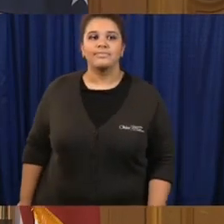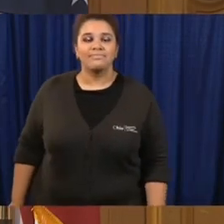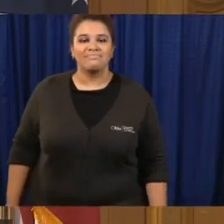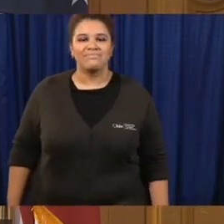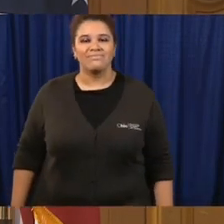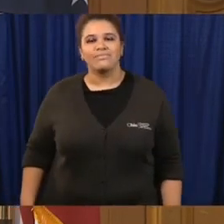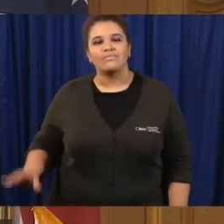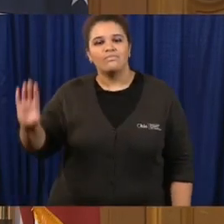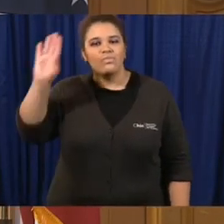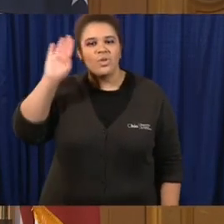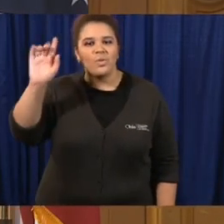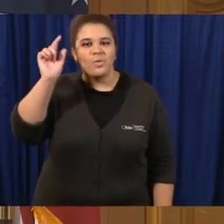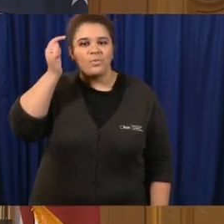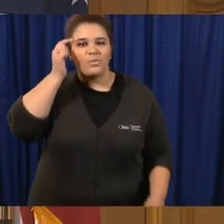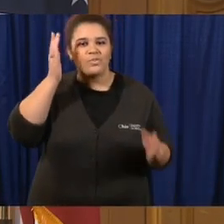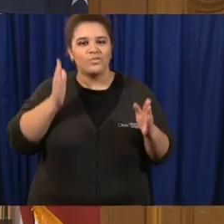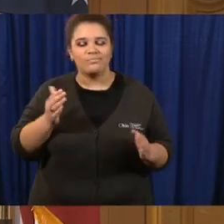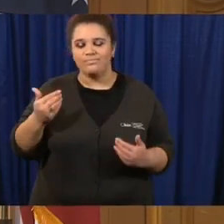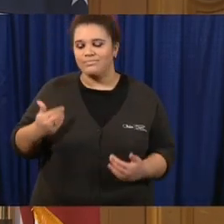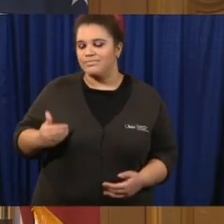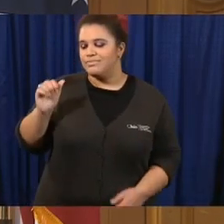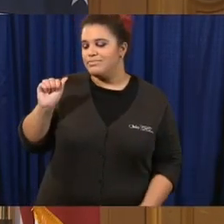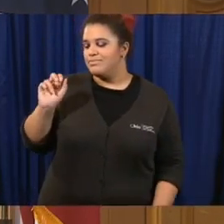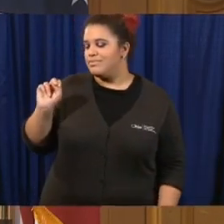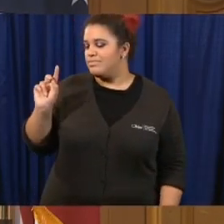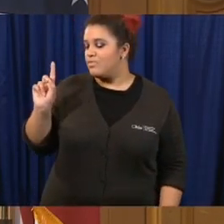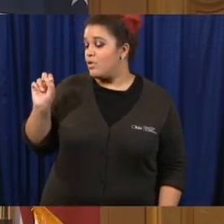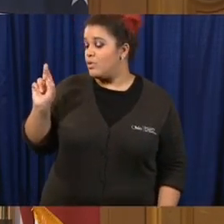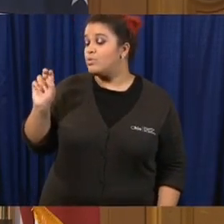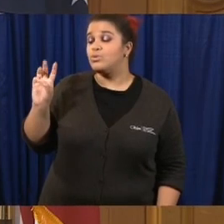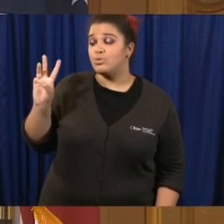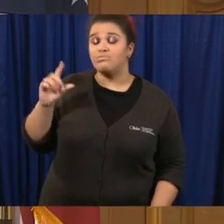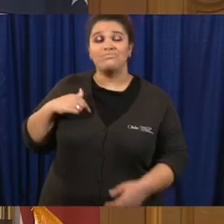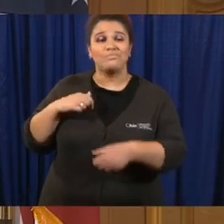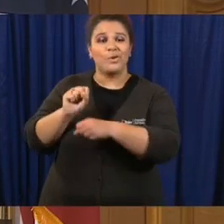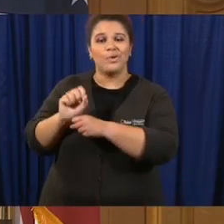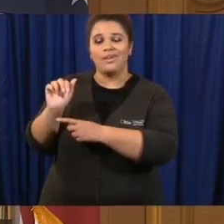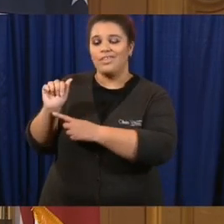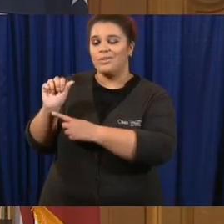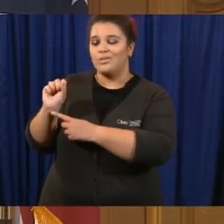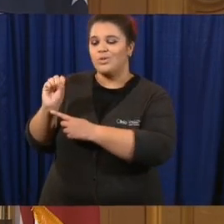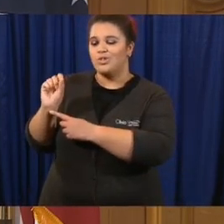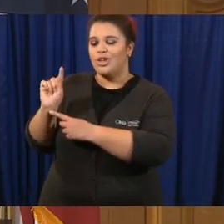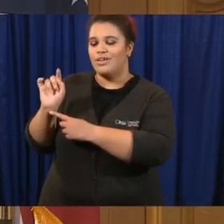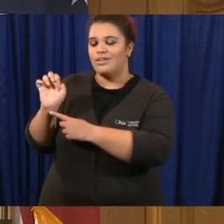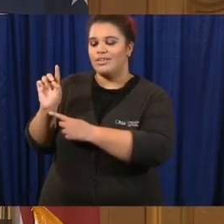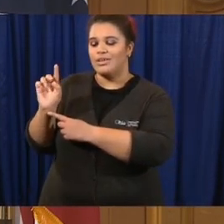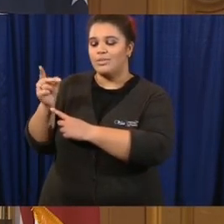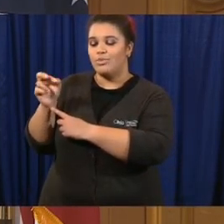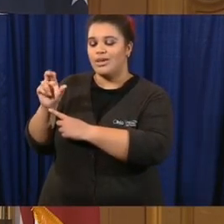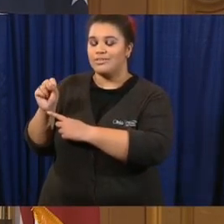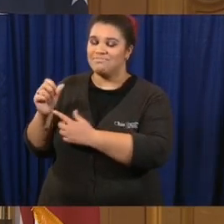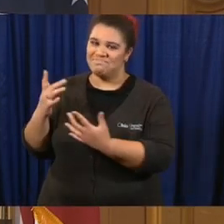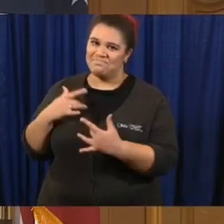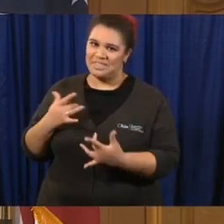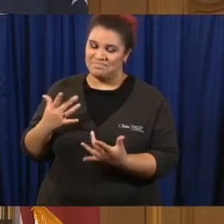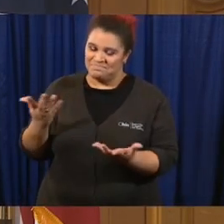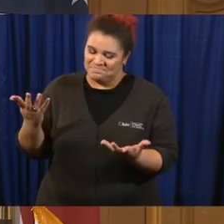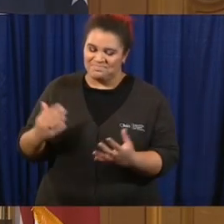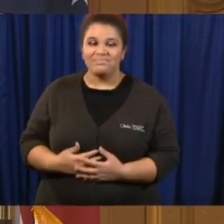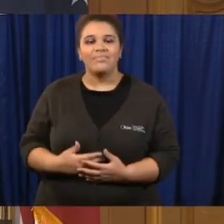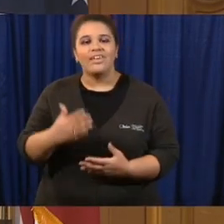we lay out, the White House will think it's fine. But it's really this kind of collaborative effort